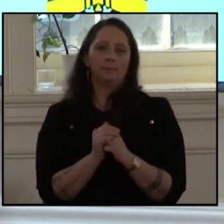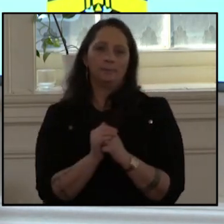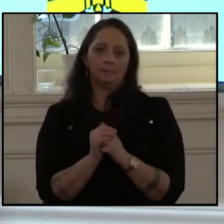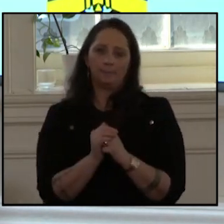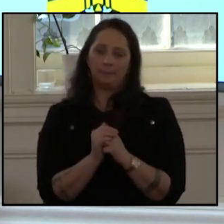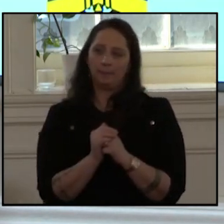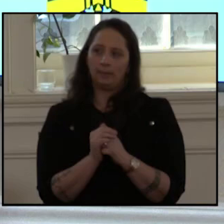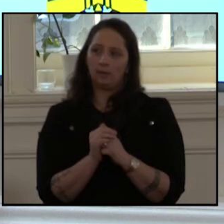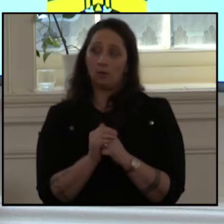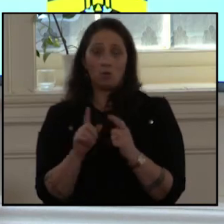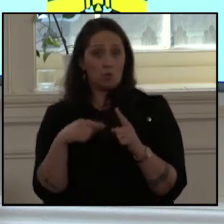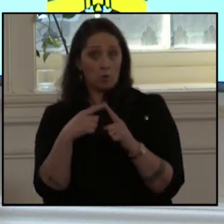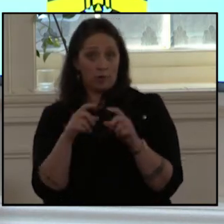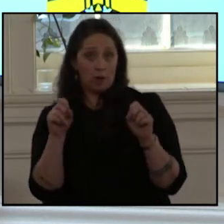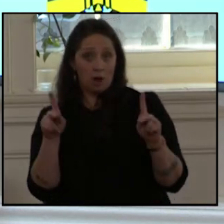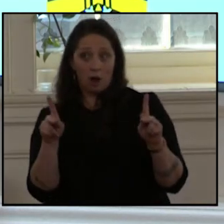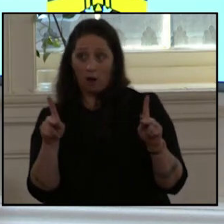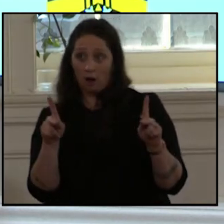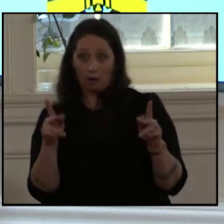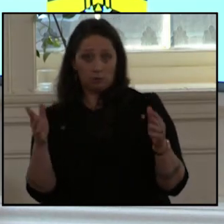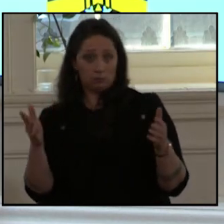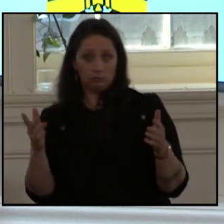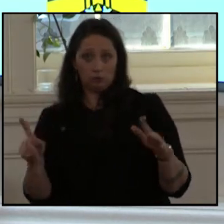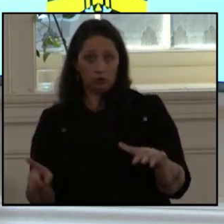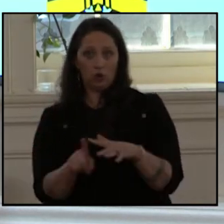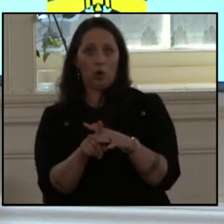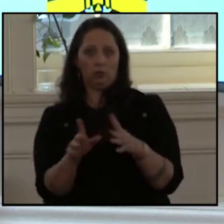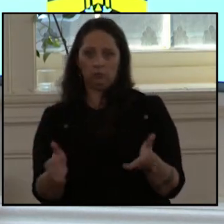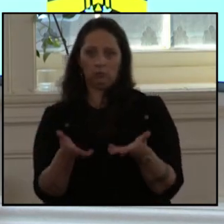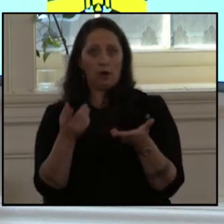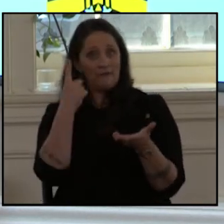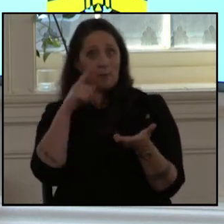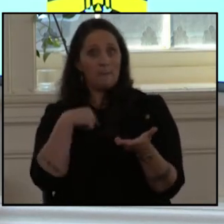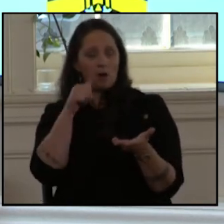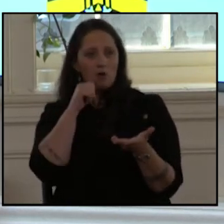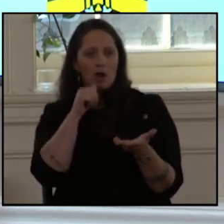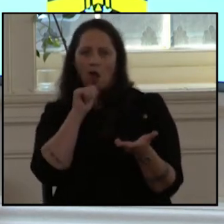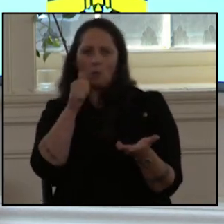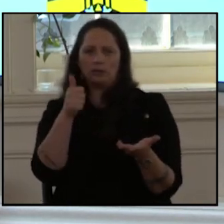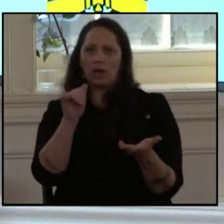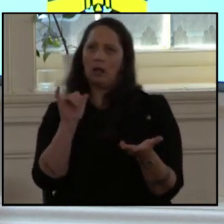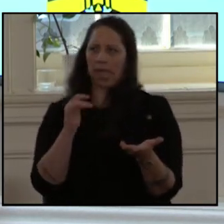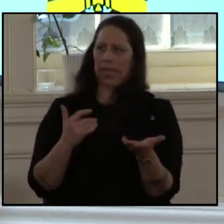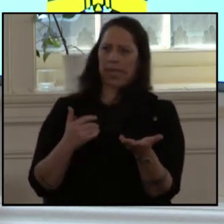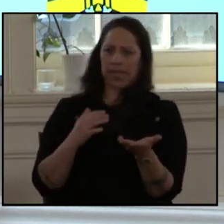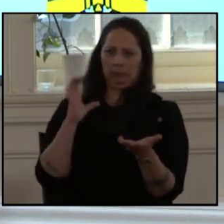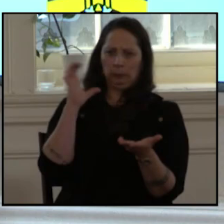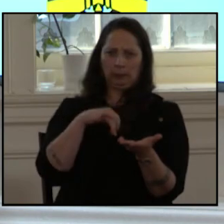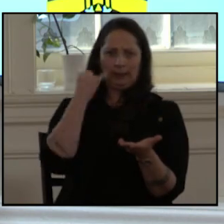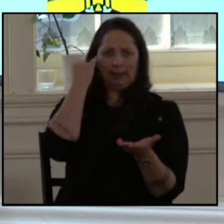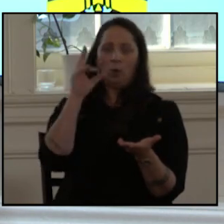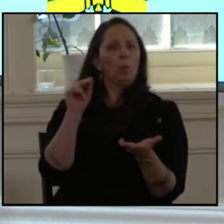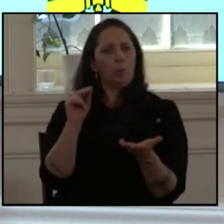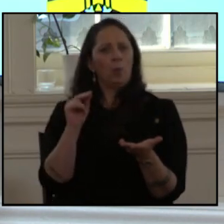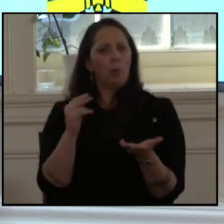So when the opportunity came along for my aunt, it wasn't a foreign idea, right?